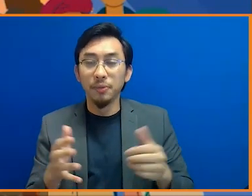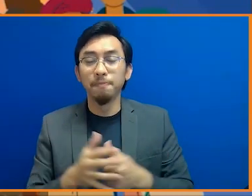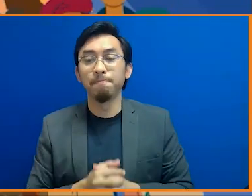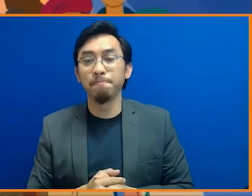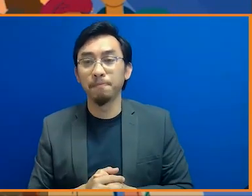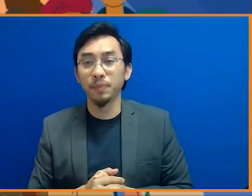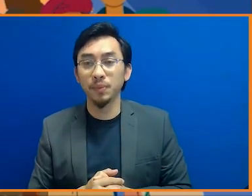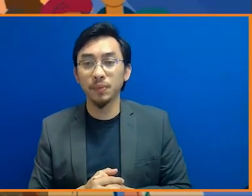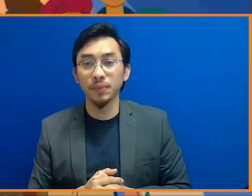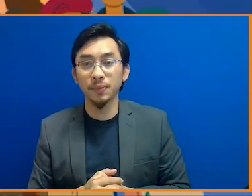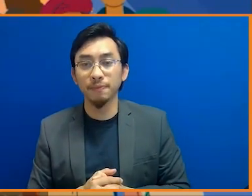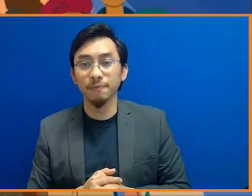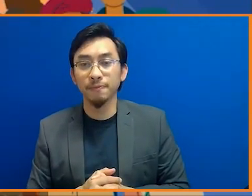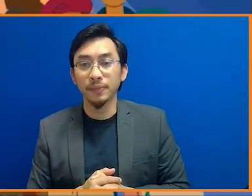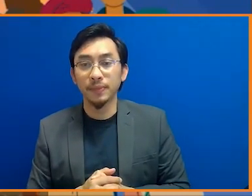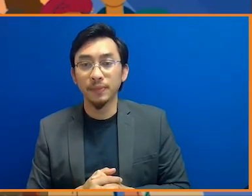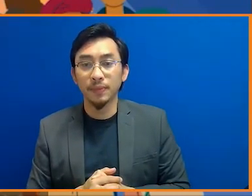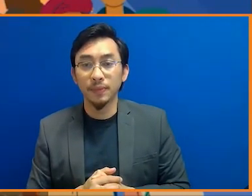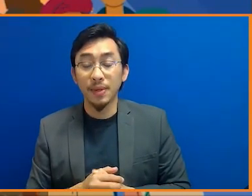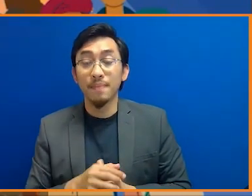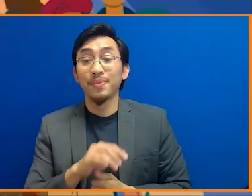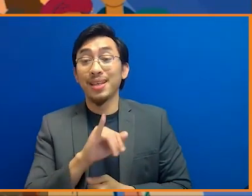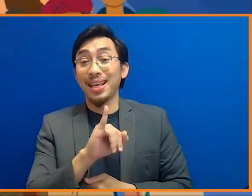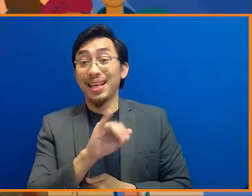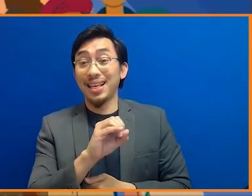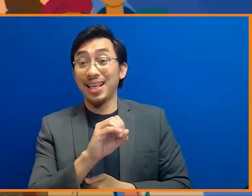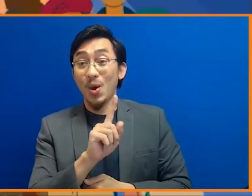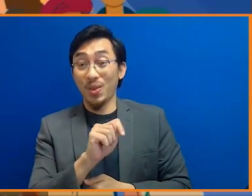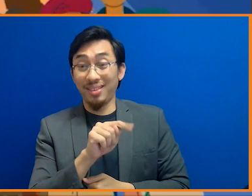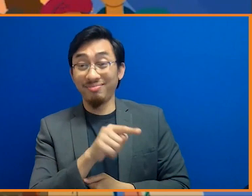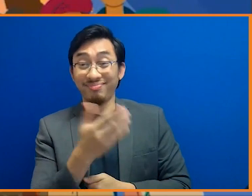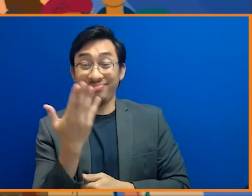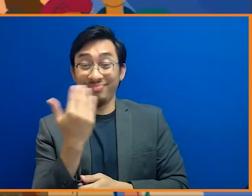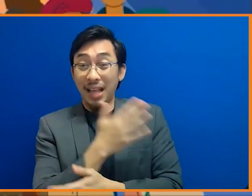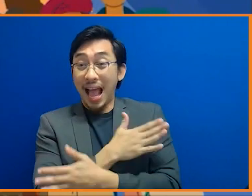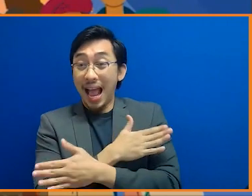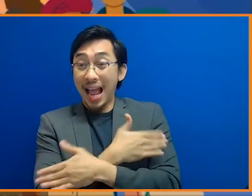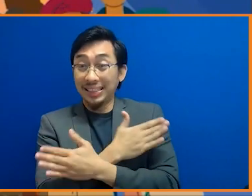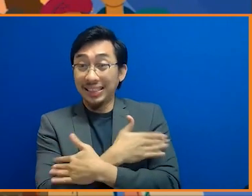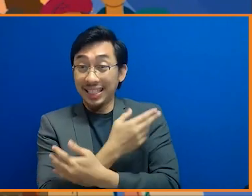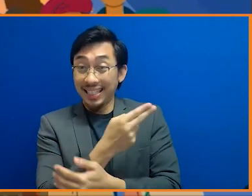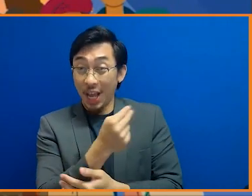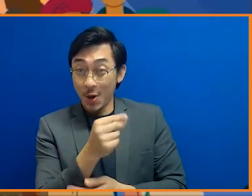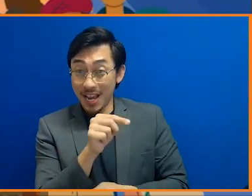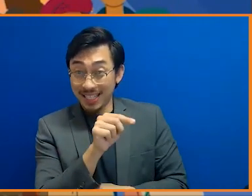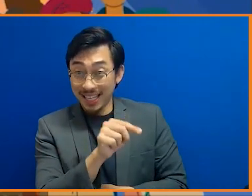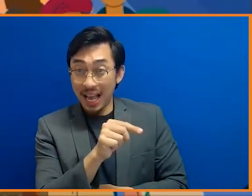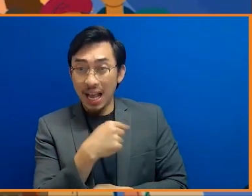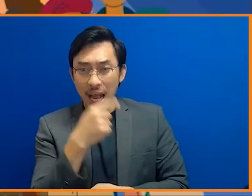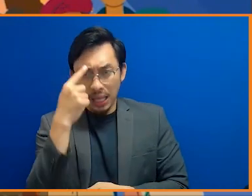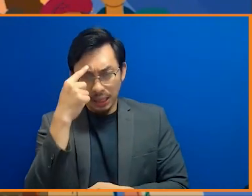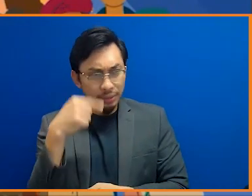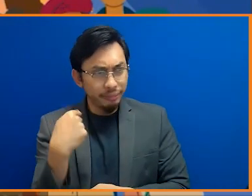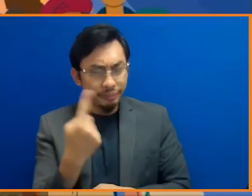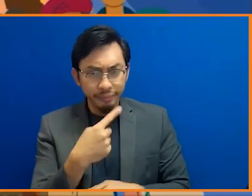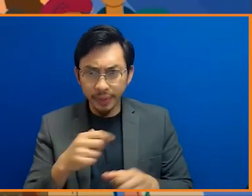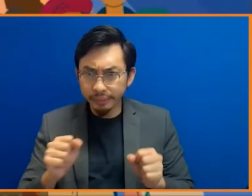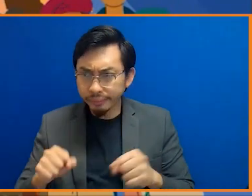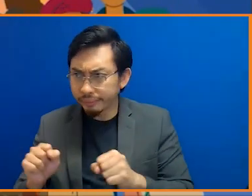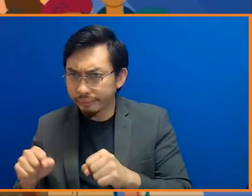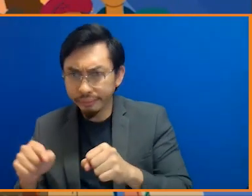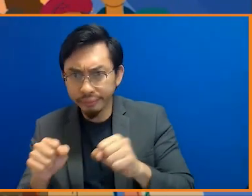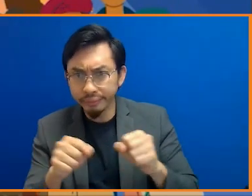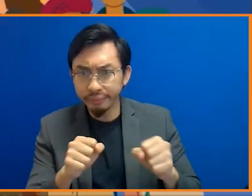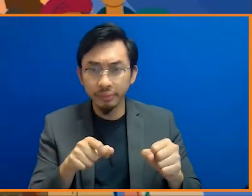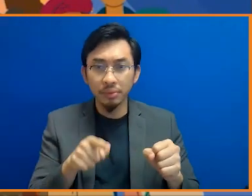countries or developing countries. The IoT happened in Indonesia, in Aceh, which I